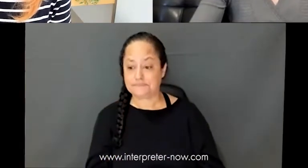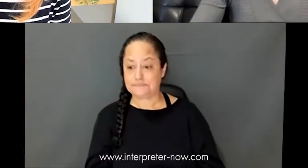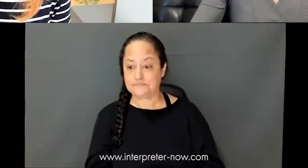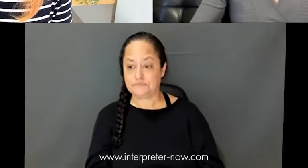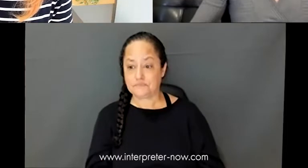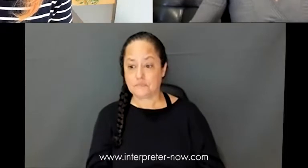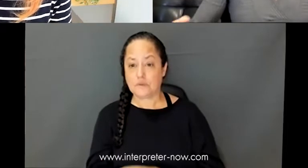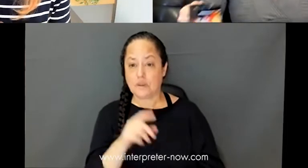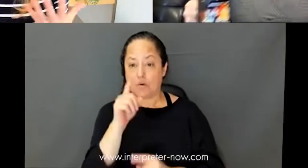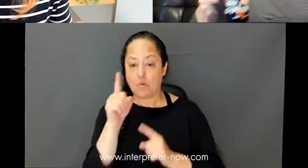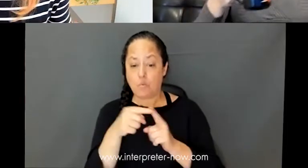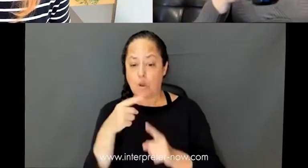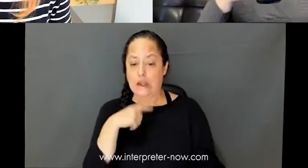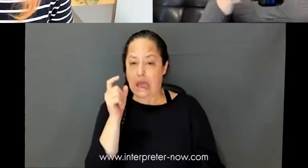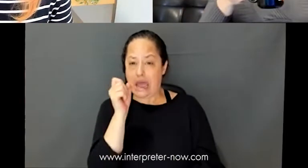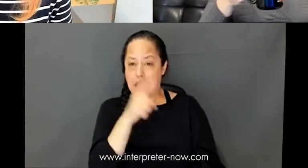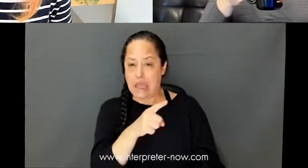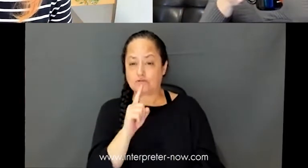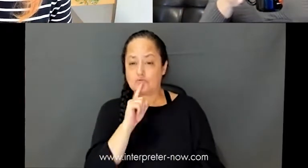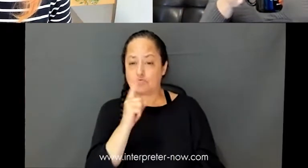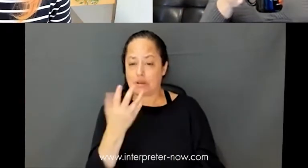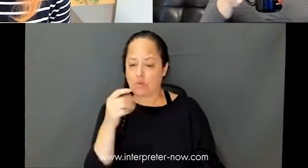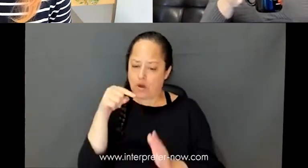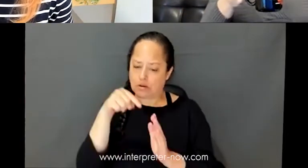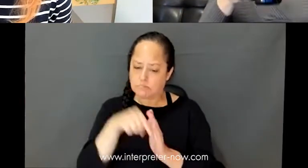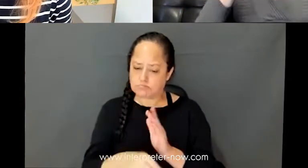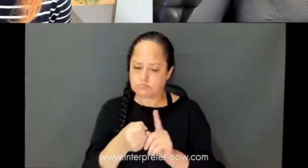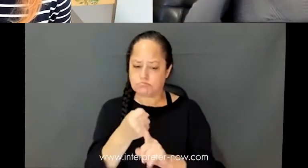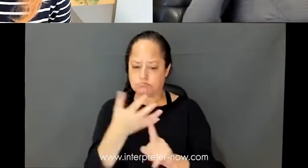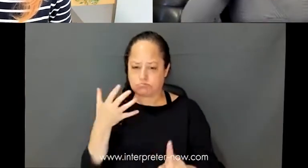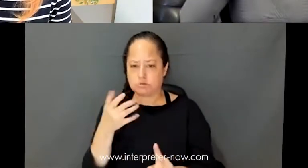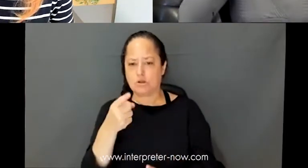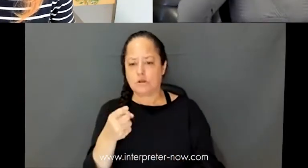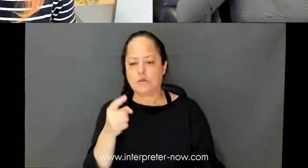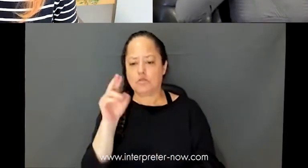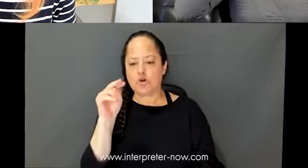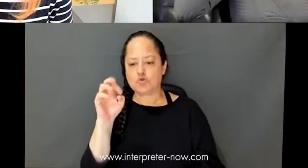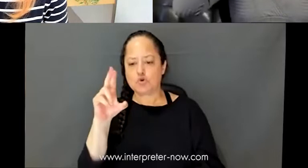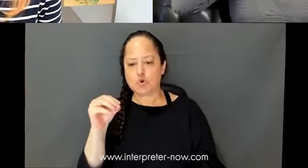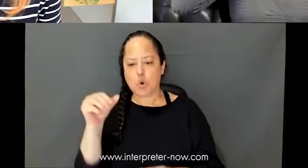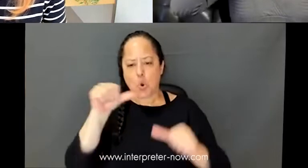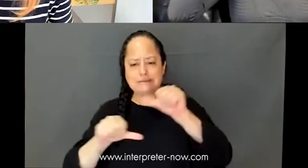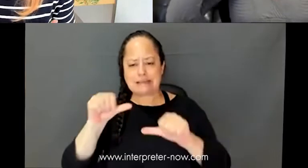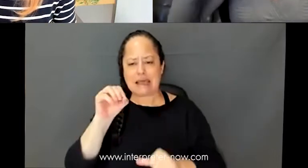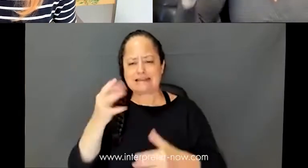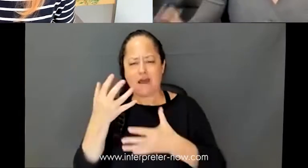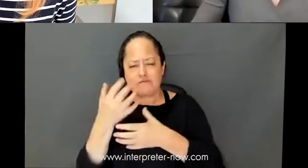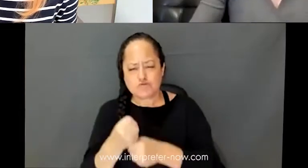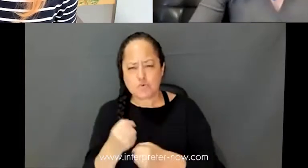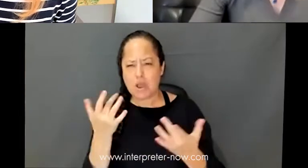So when I asked you what you really wanted to talk about today, you said the neuroscience of trust. So why? Why is that so important to